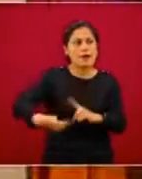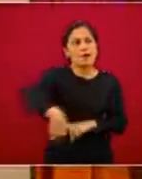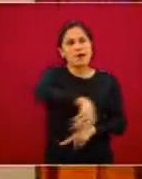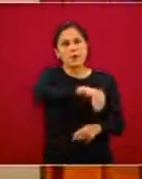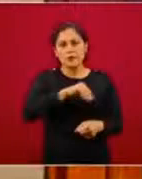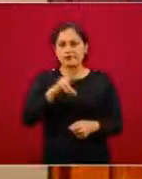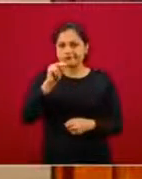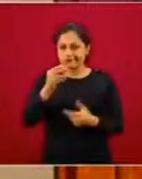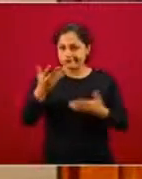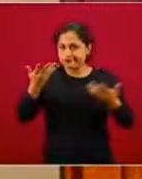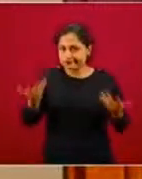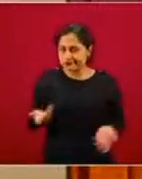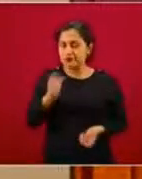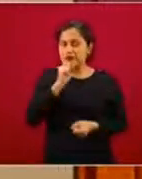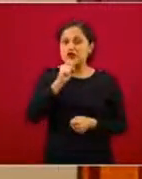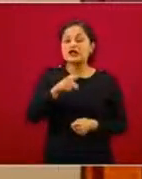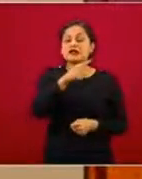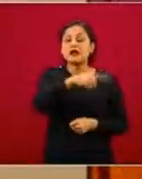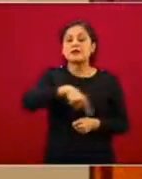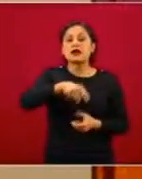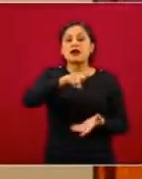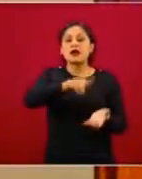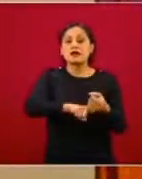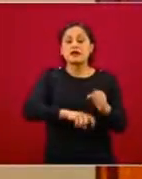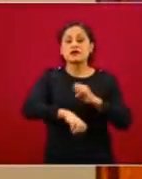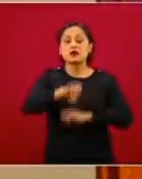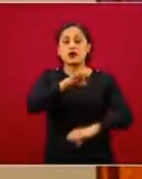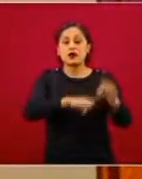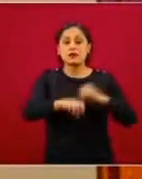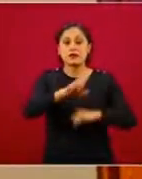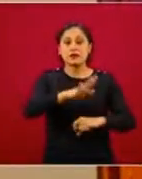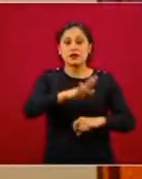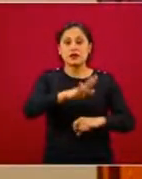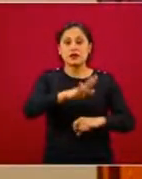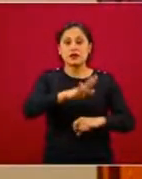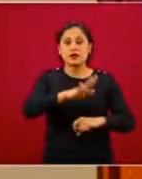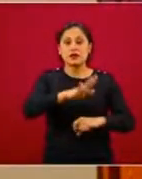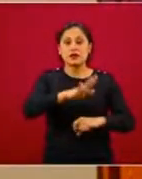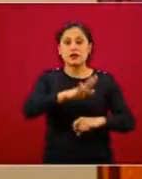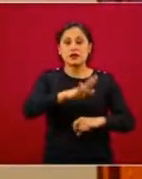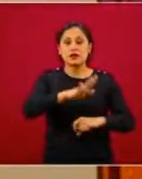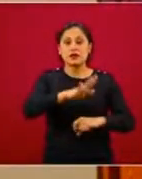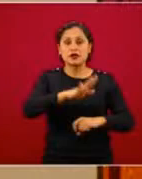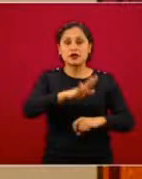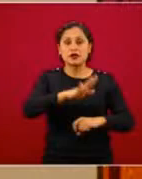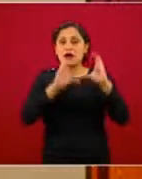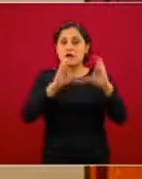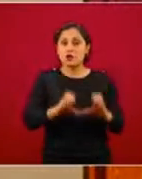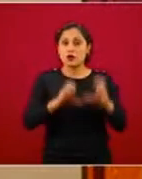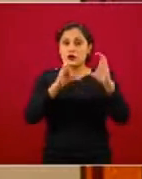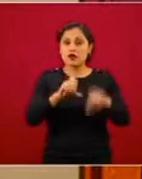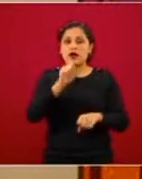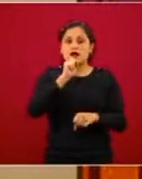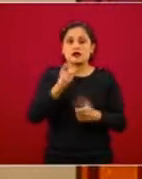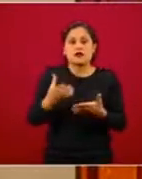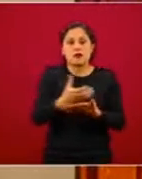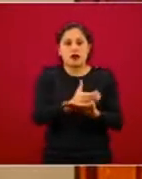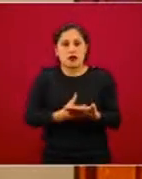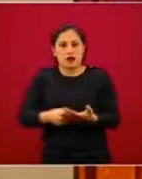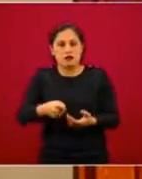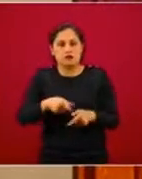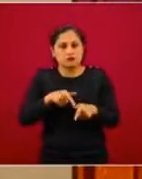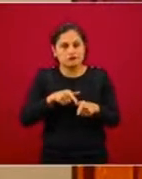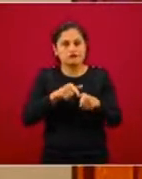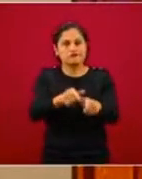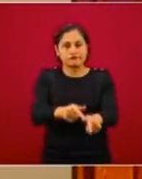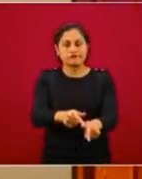infected to lead to an outbreak. We also have to really take care of workers and employees' health. We also